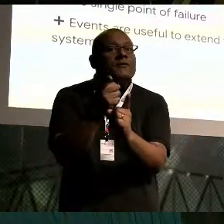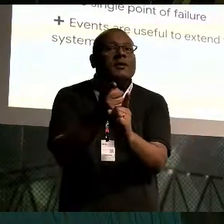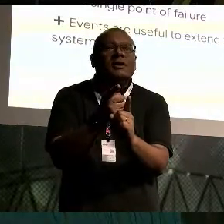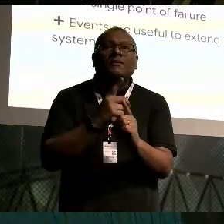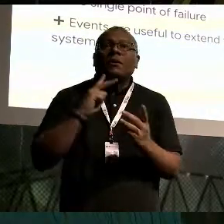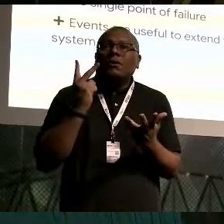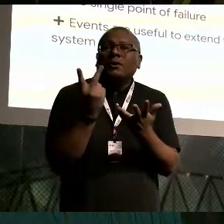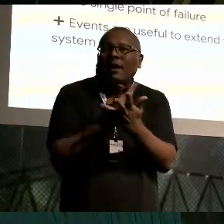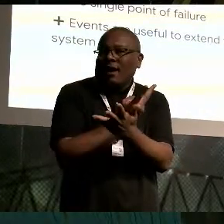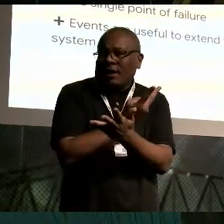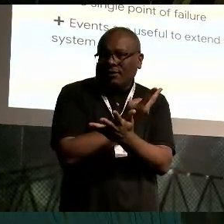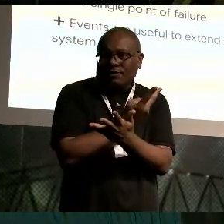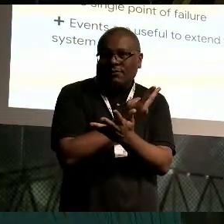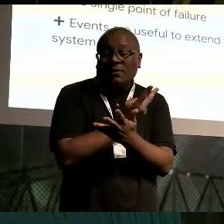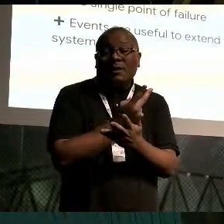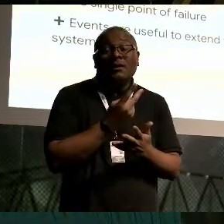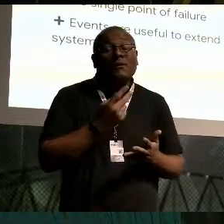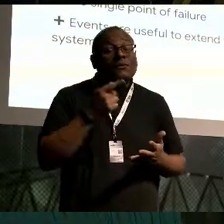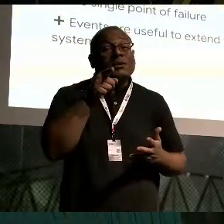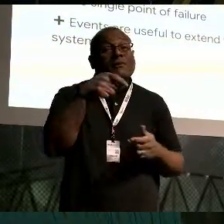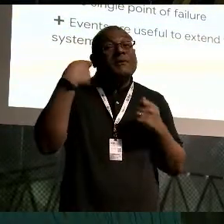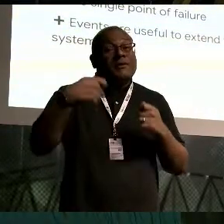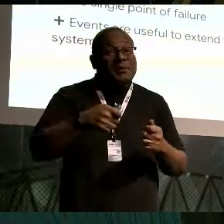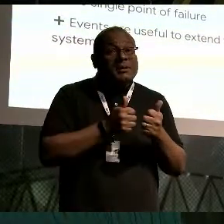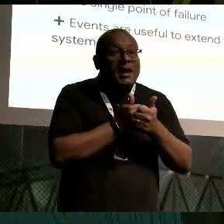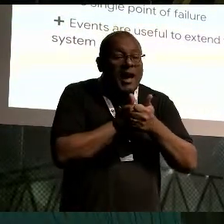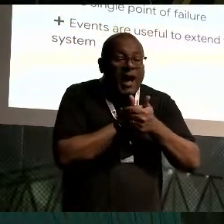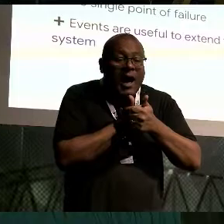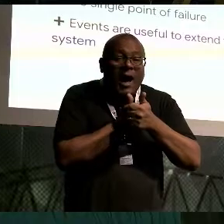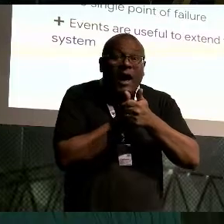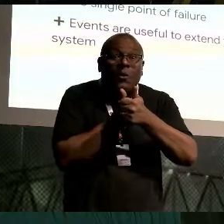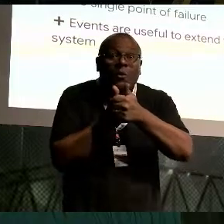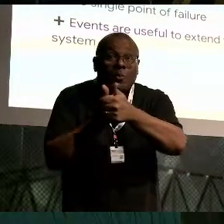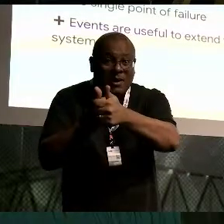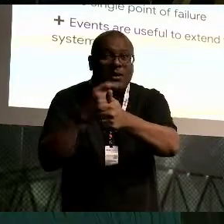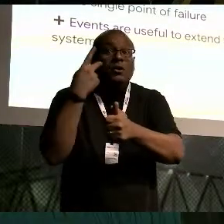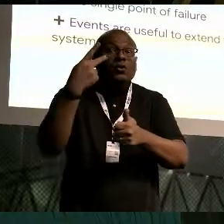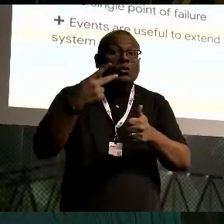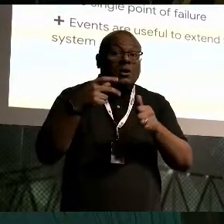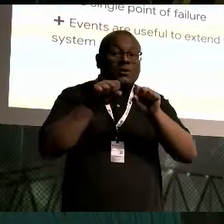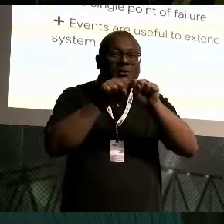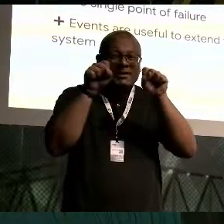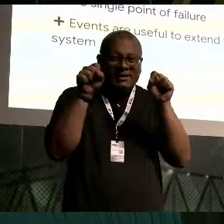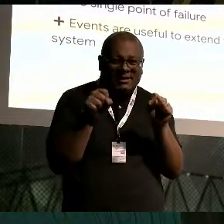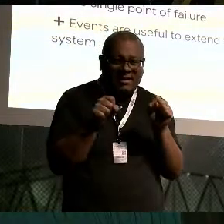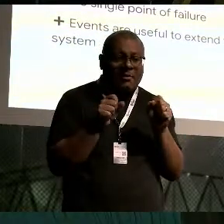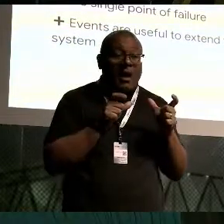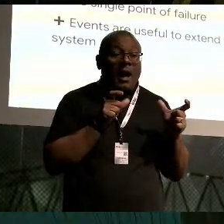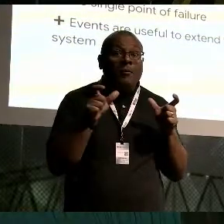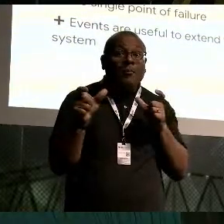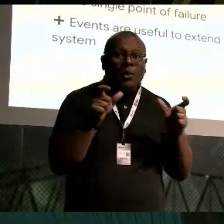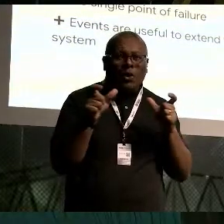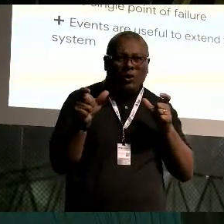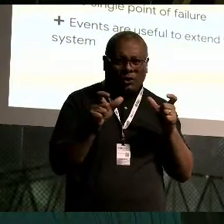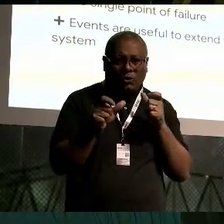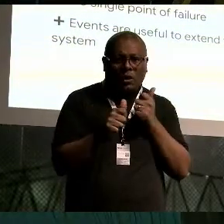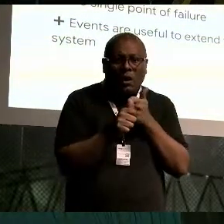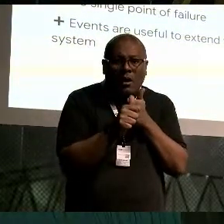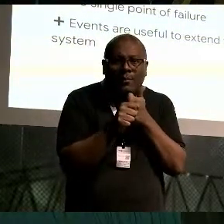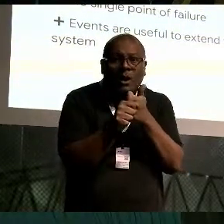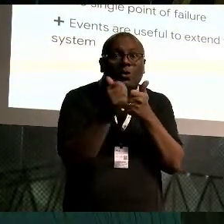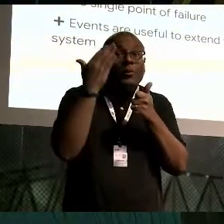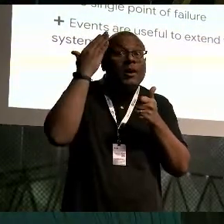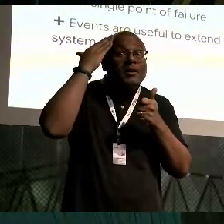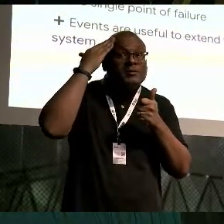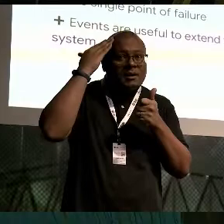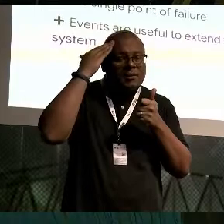becomes a little bit hard to trace and a little bit hard to monitor your system. These errors and read times and timeouts